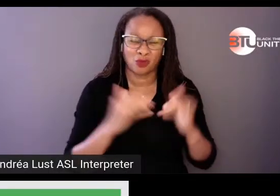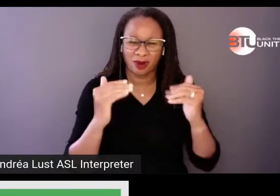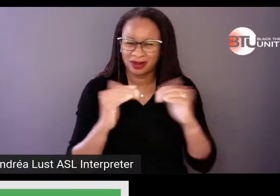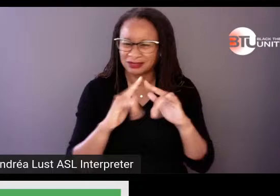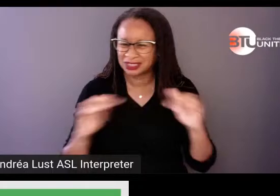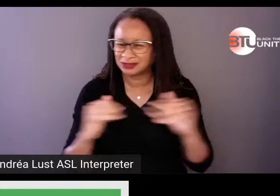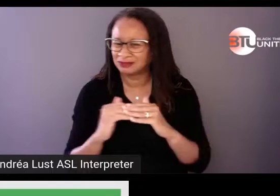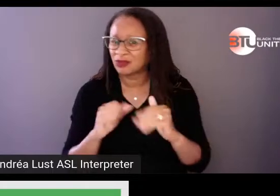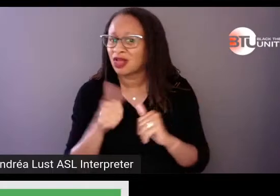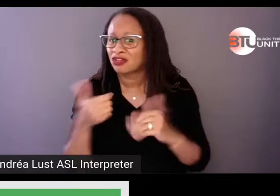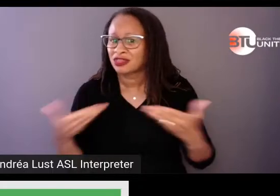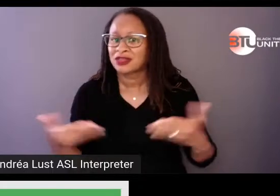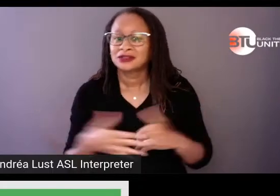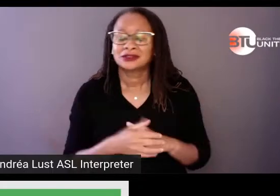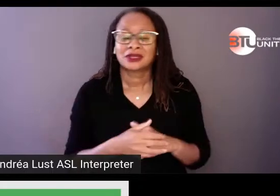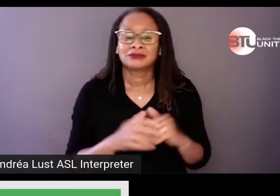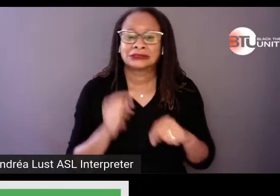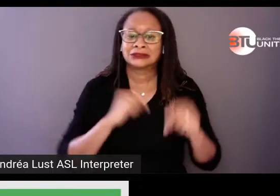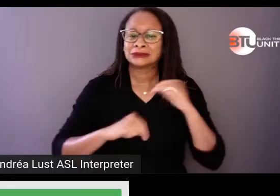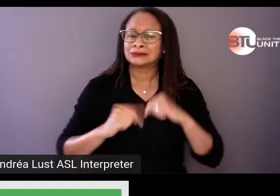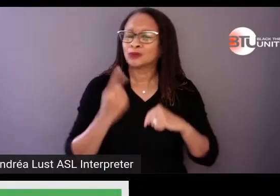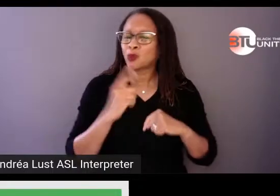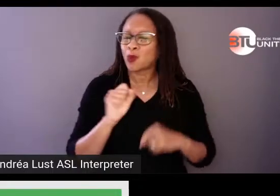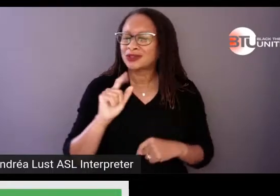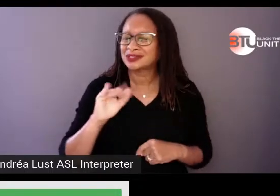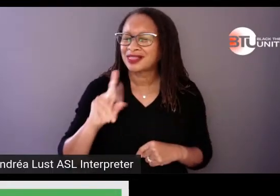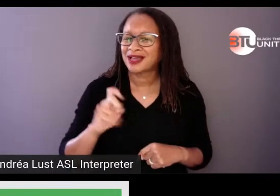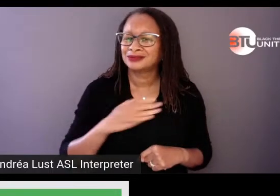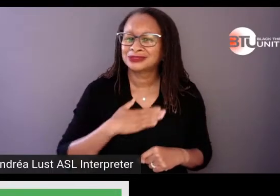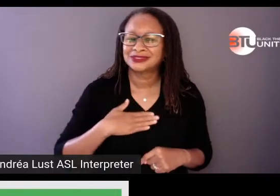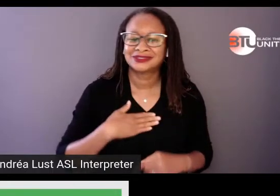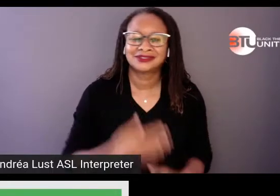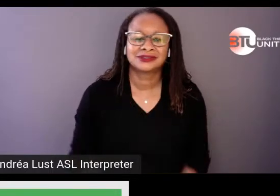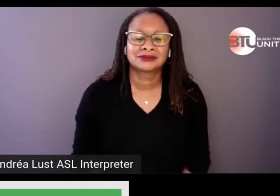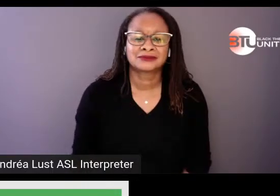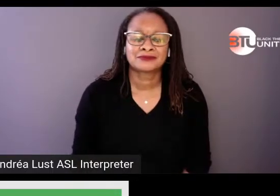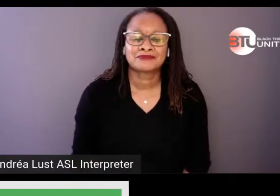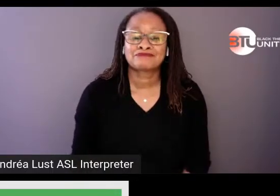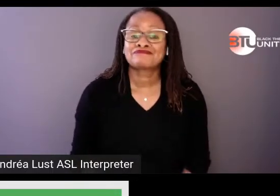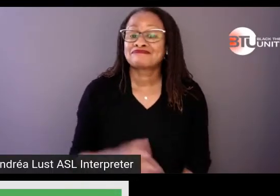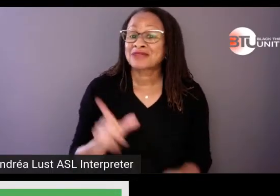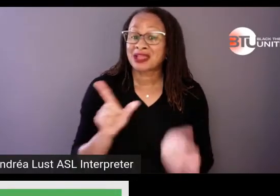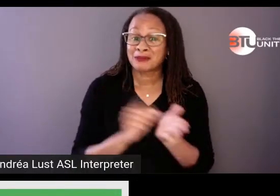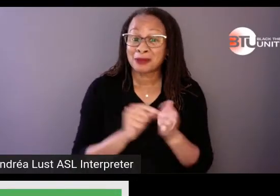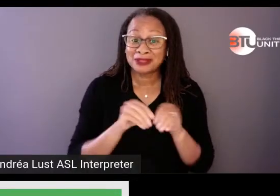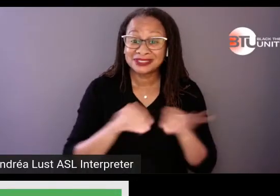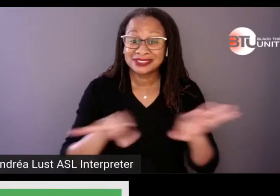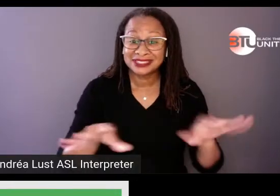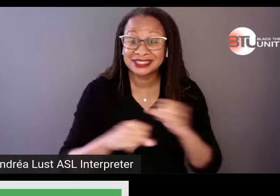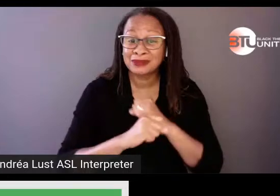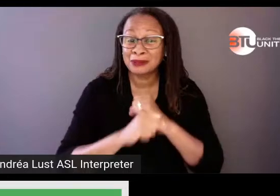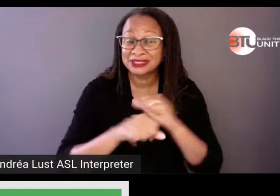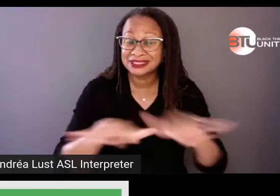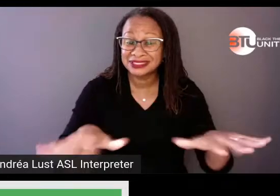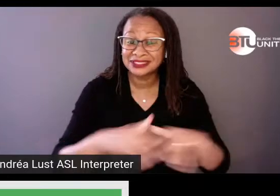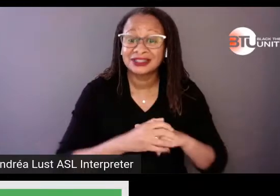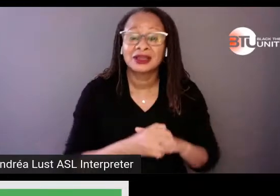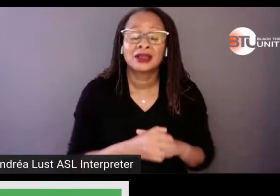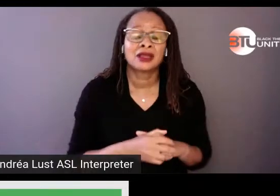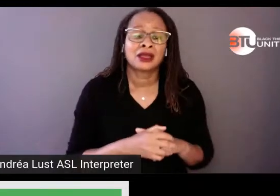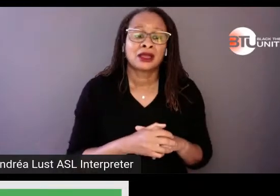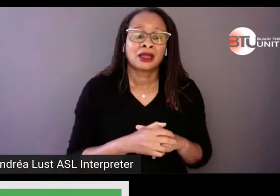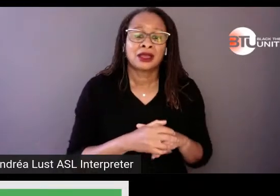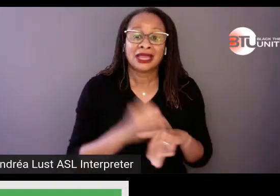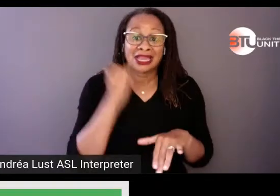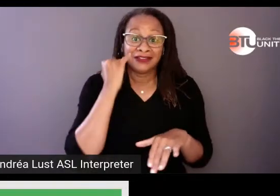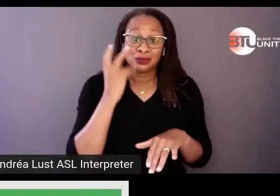other things. If you could go back one slide. With publicity, I just want to mention, if you ever see your